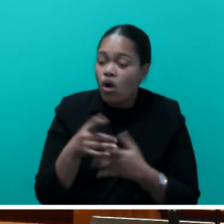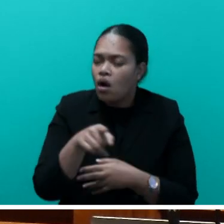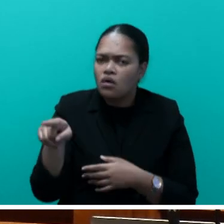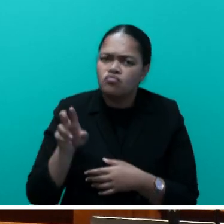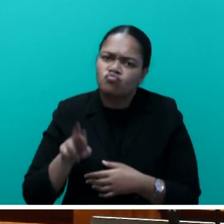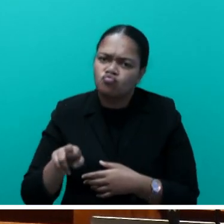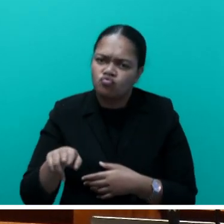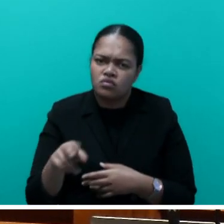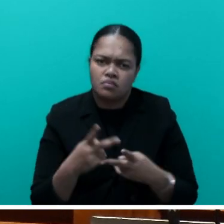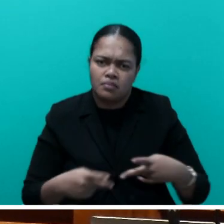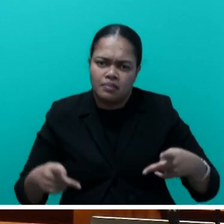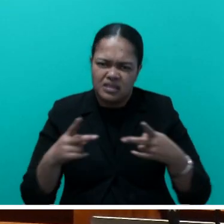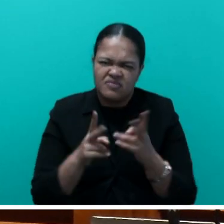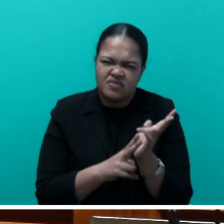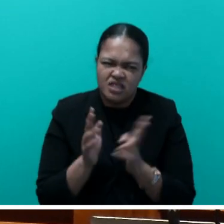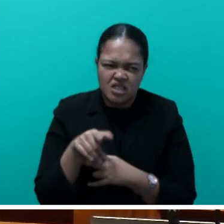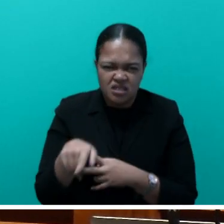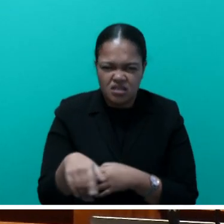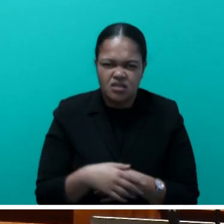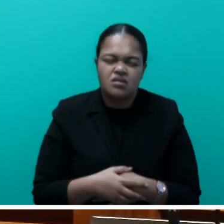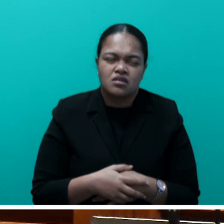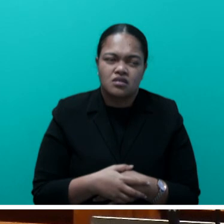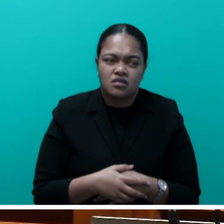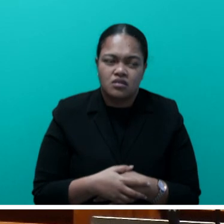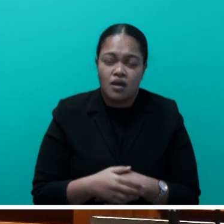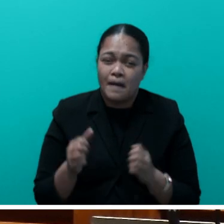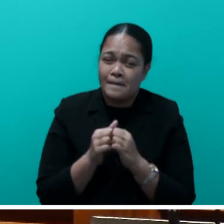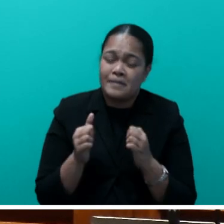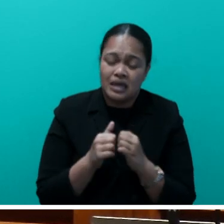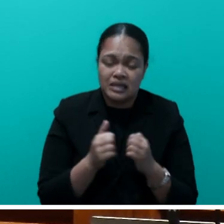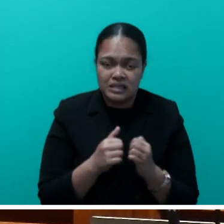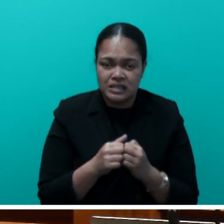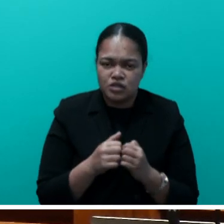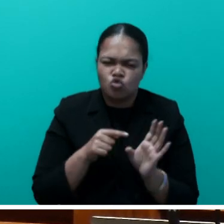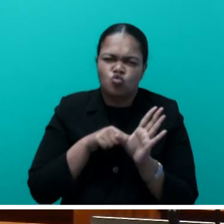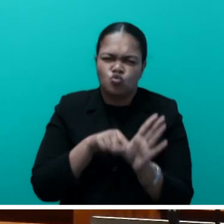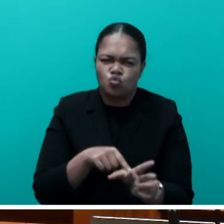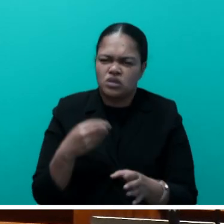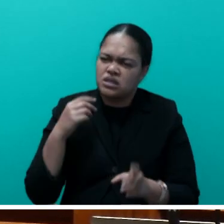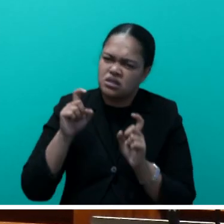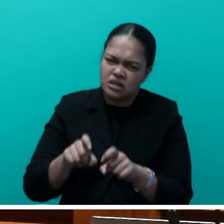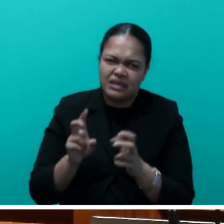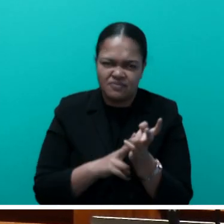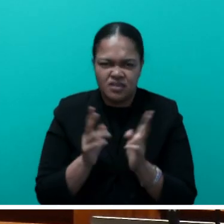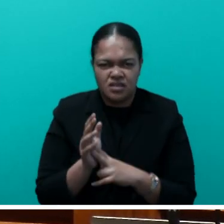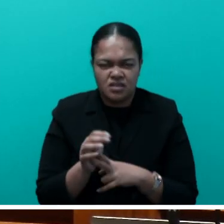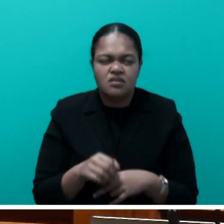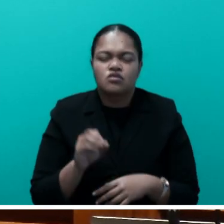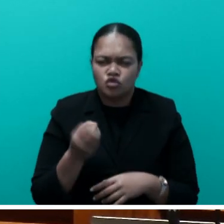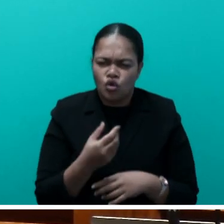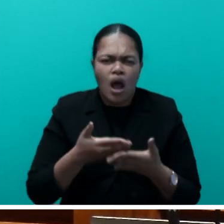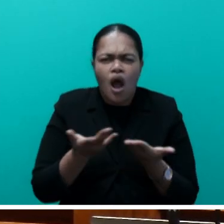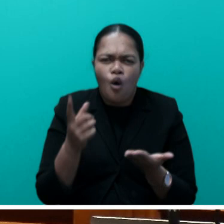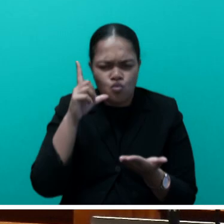transition from education to employment remains an obstacle for many of our rural youth. We therefore commend government's efforts in bridging this gap